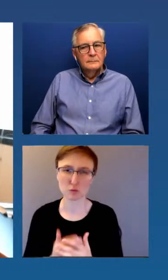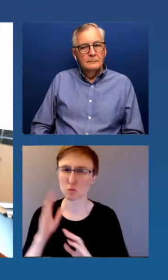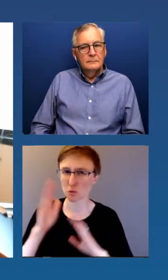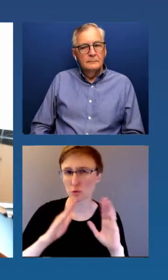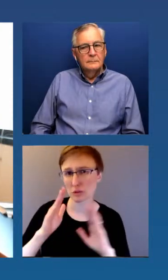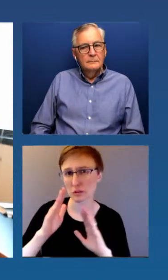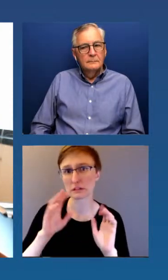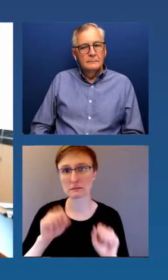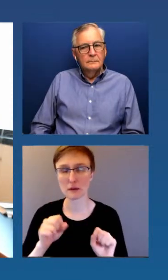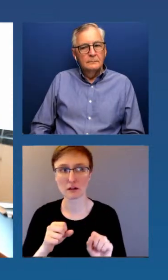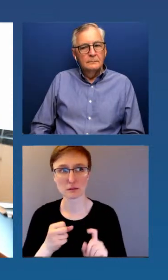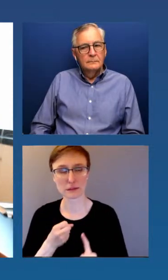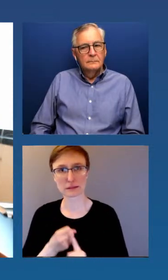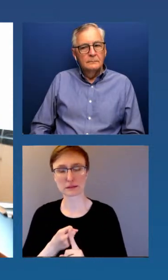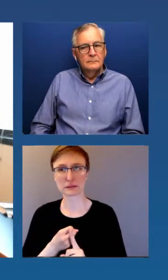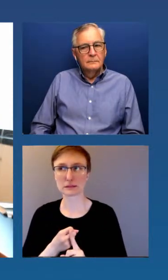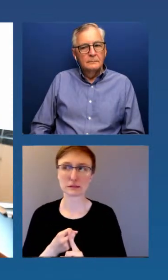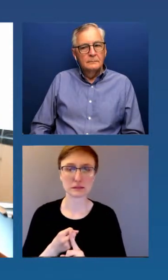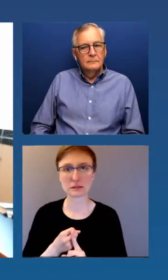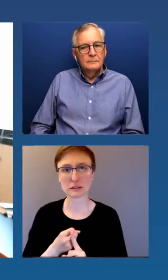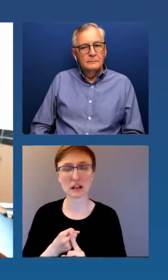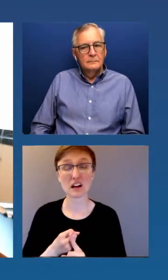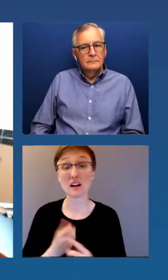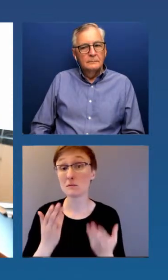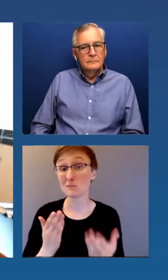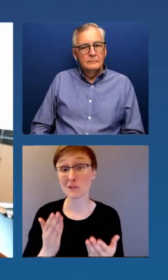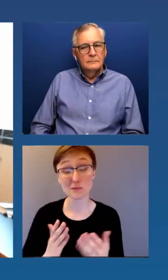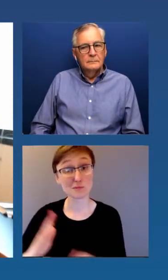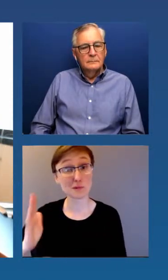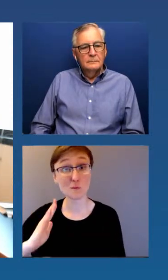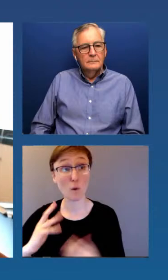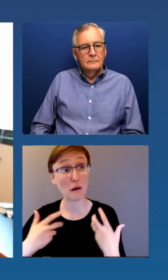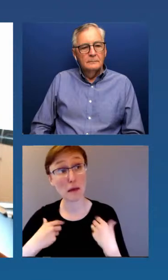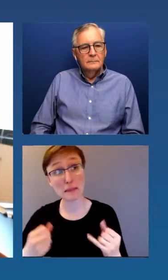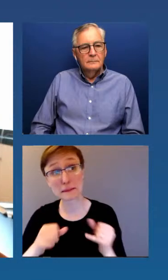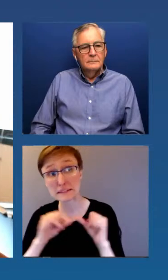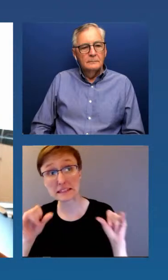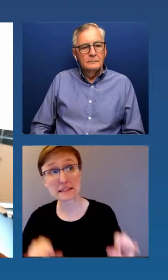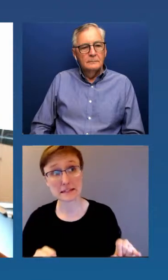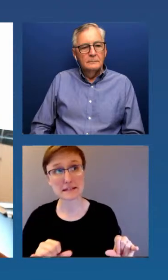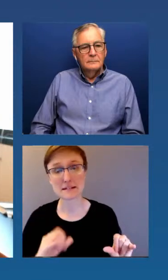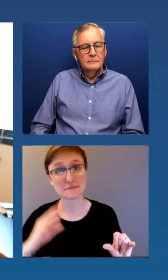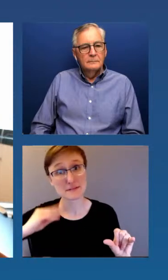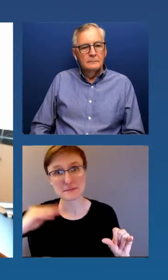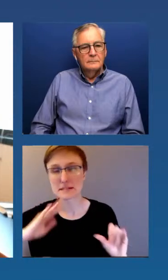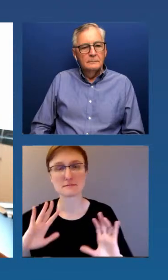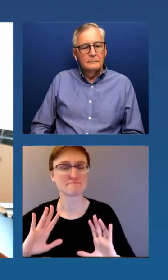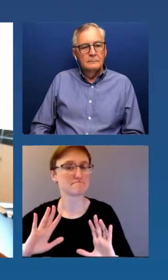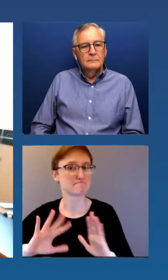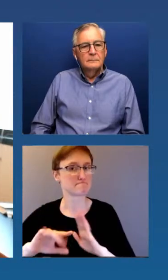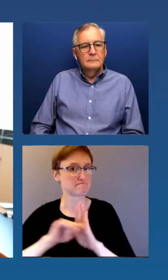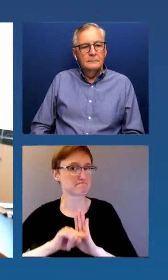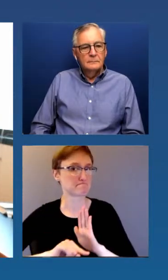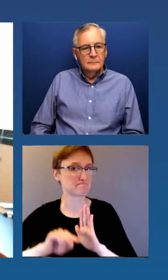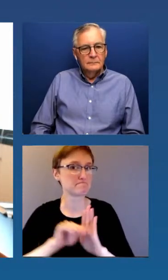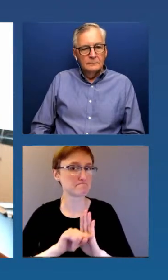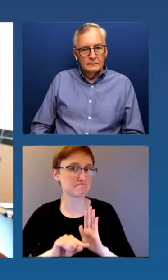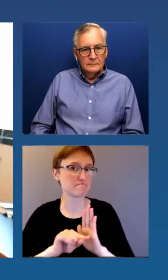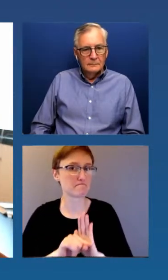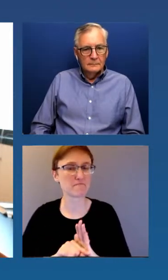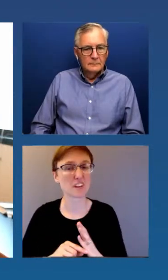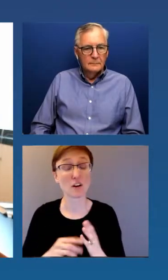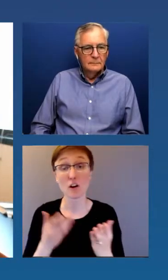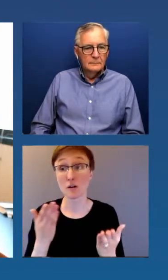effects. They perhaps have not had a great experience in the healthcare system to date, or are finding it difficult to navigate all the vaccine